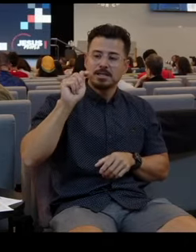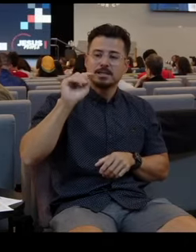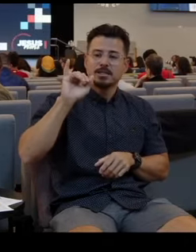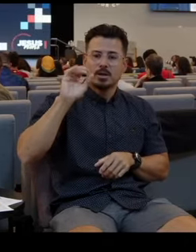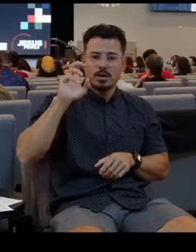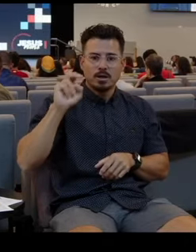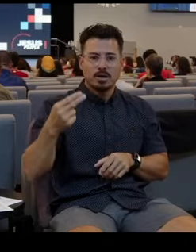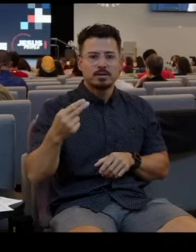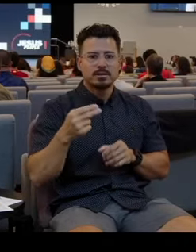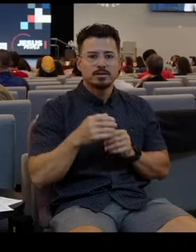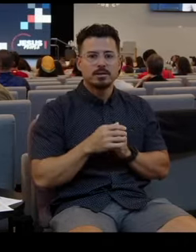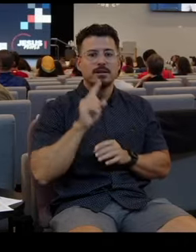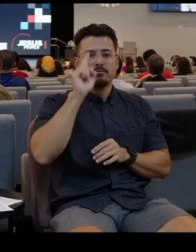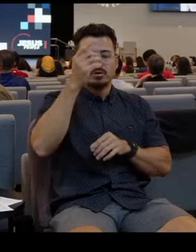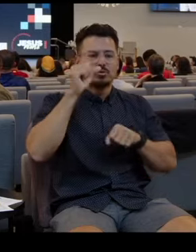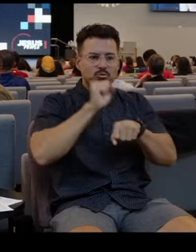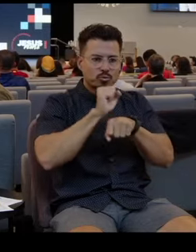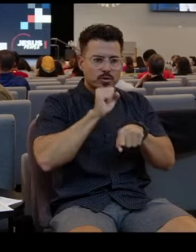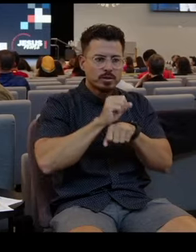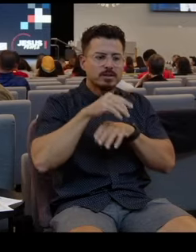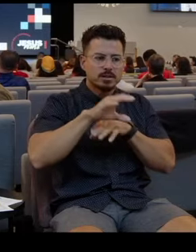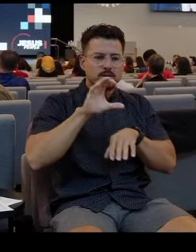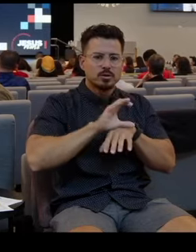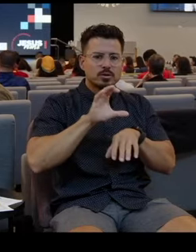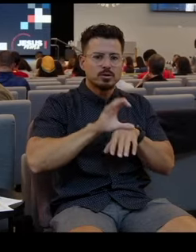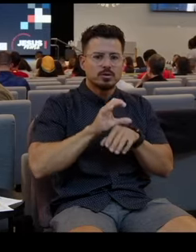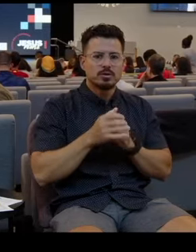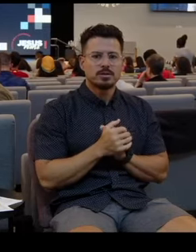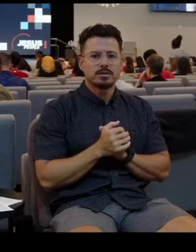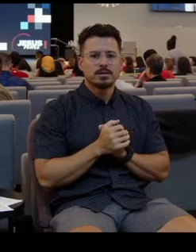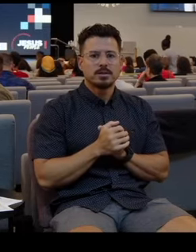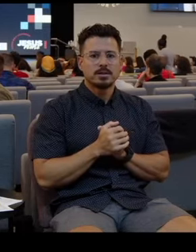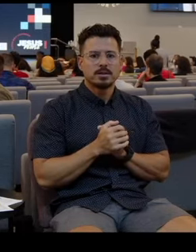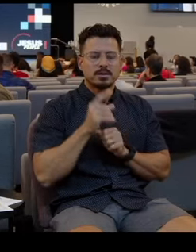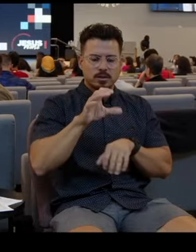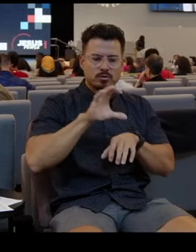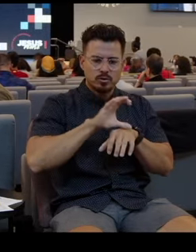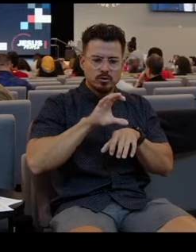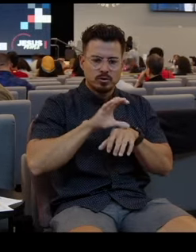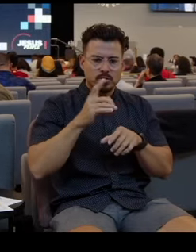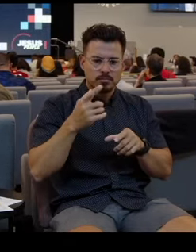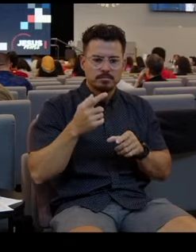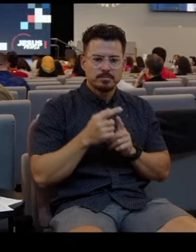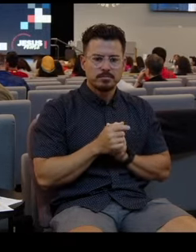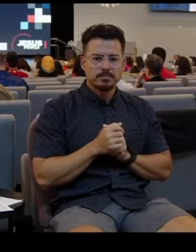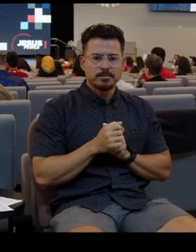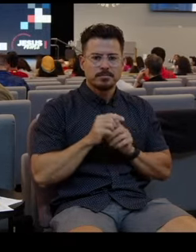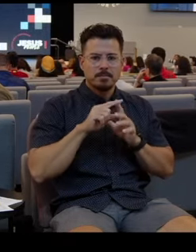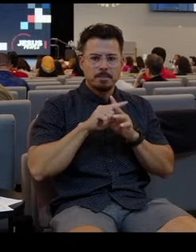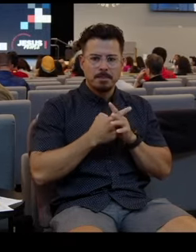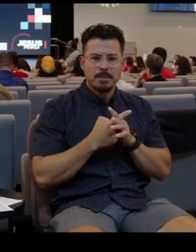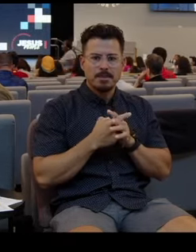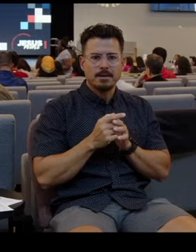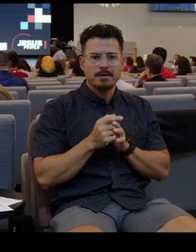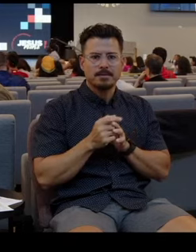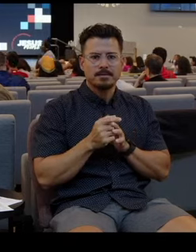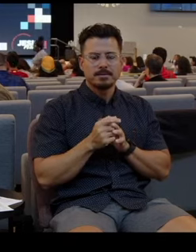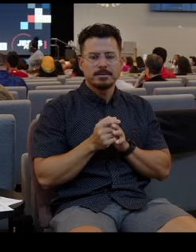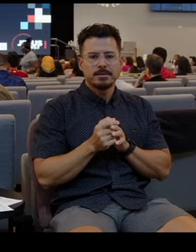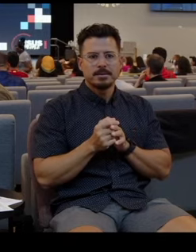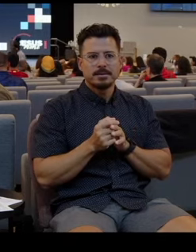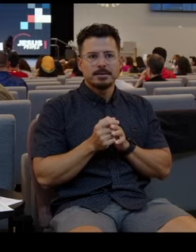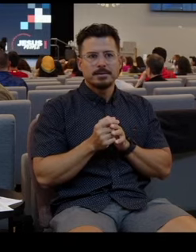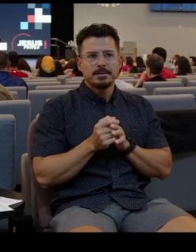And what I mean by that, we know there were other things going on, but this church is defined as such. And